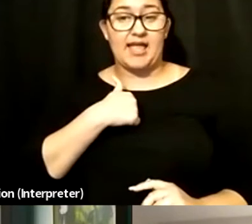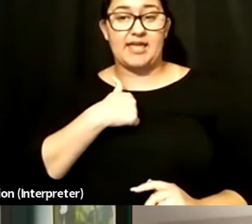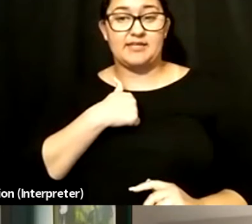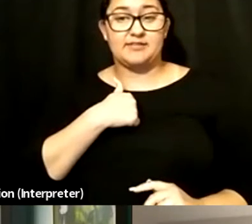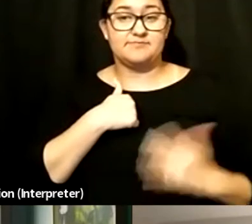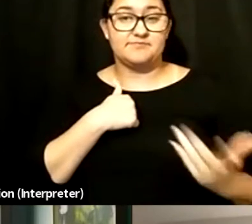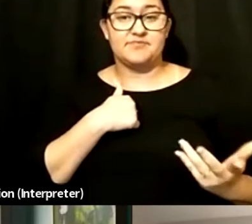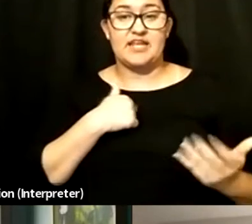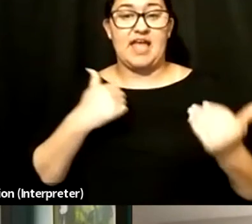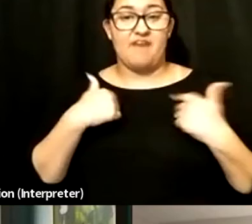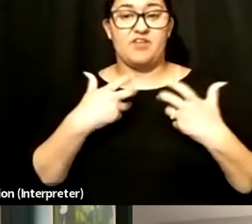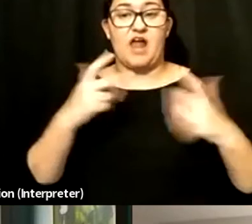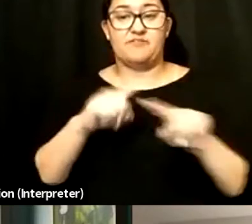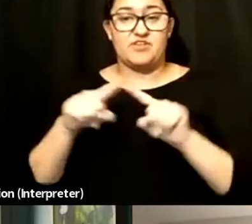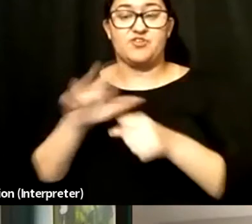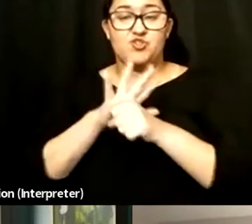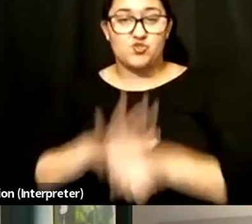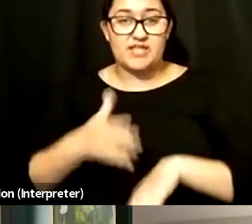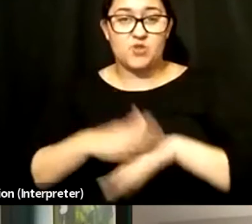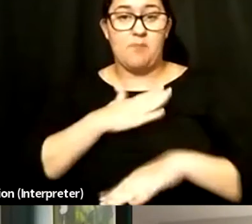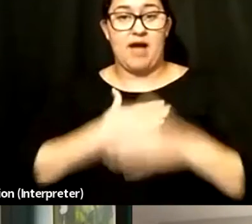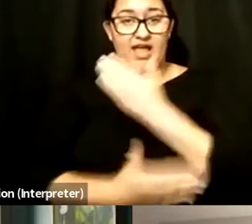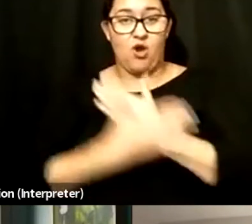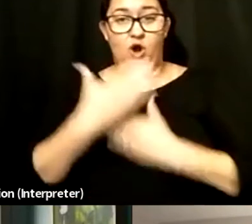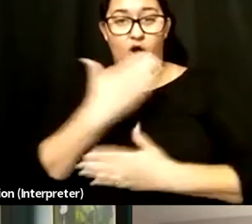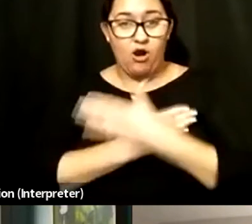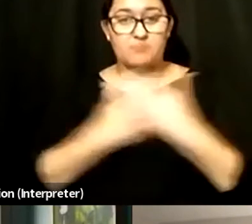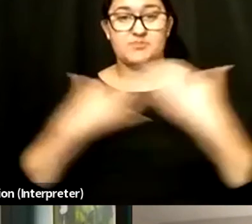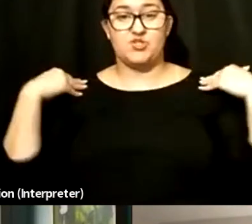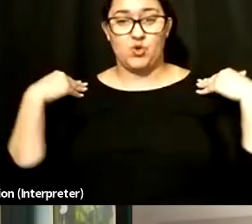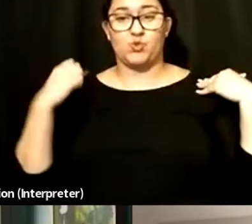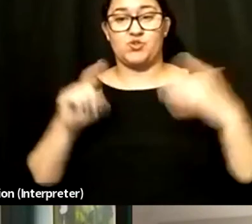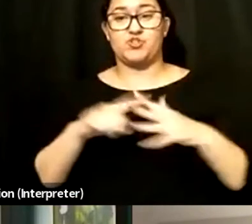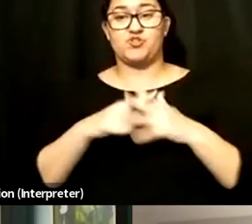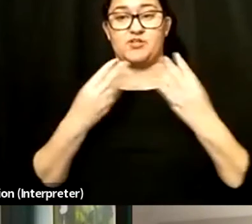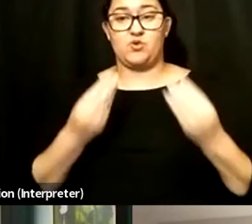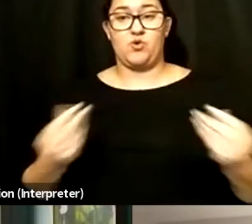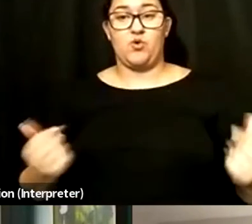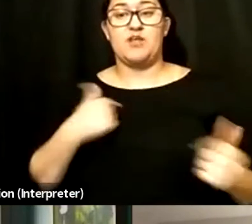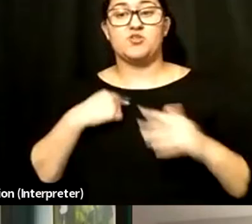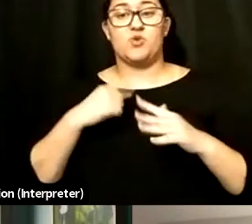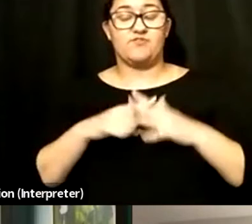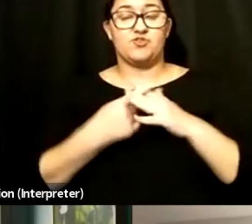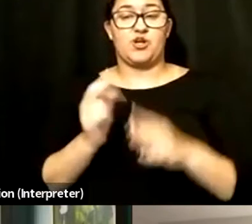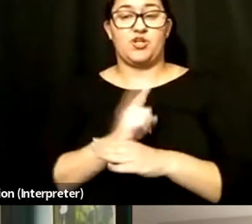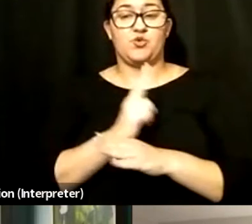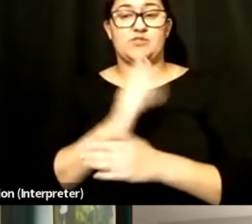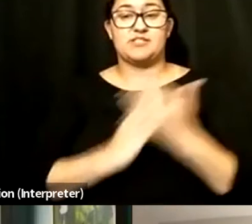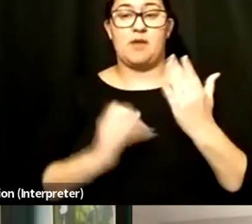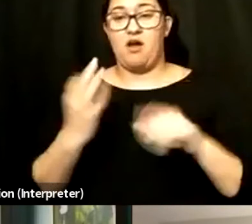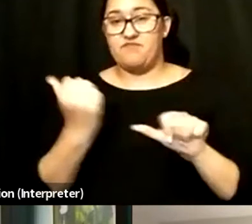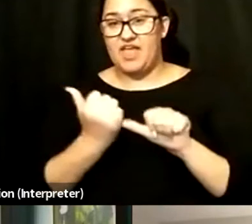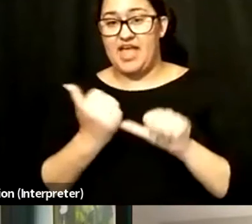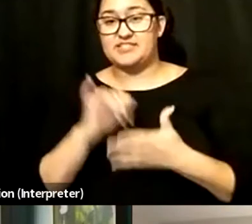stress on my arms and my shoulders, and so I have started using some of the aids that